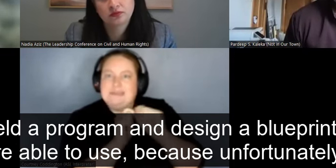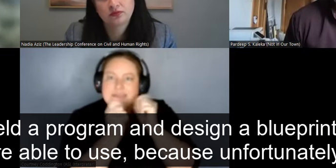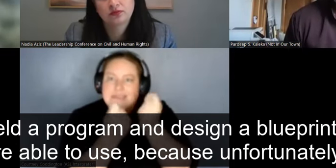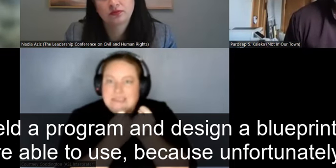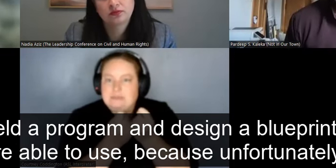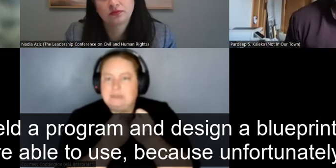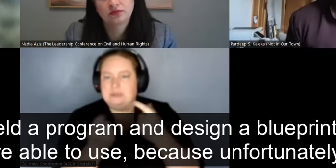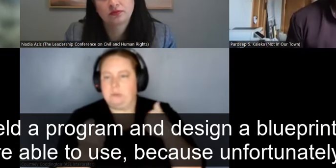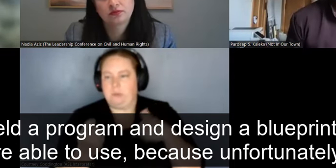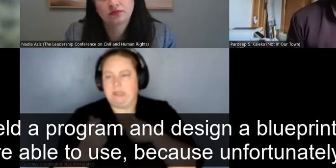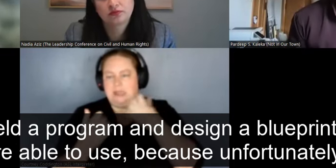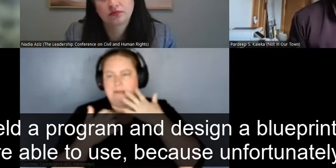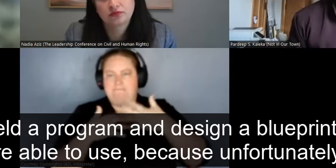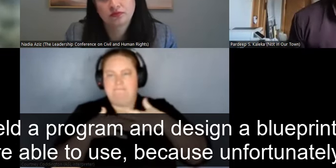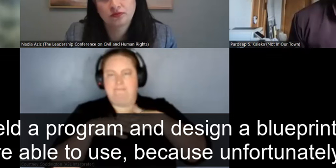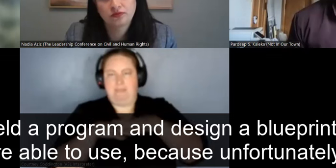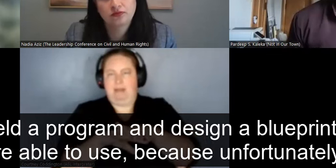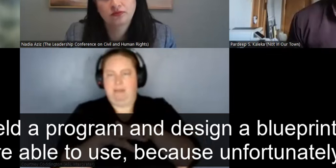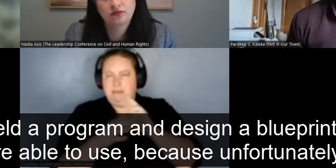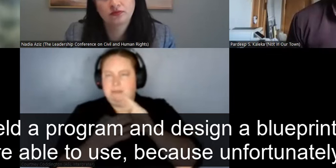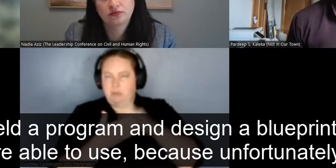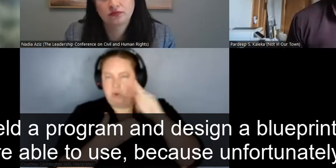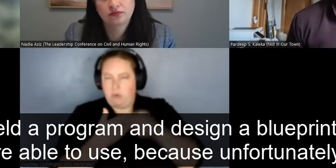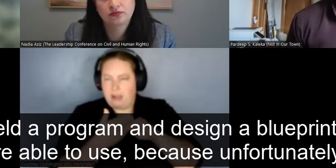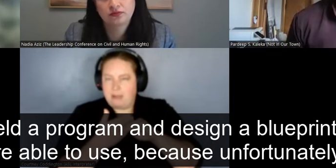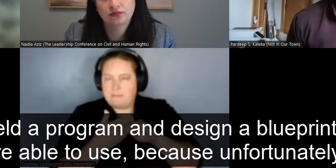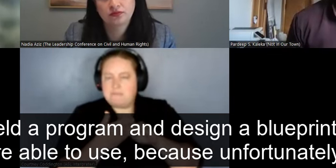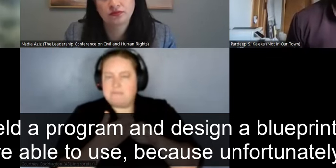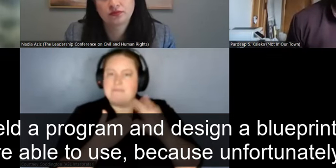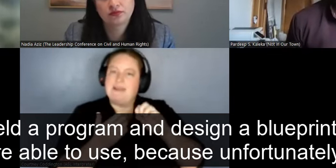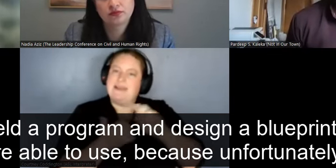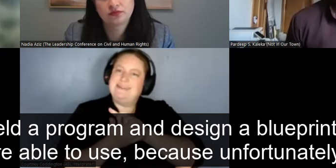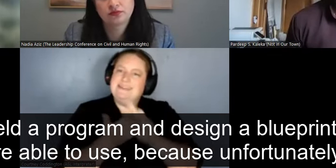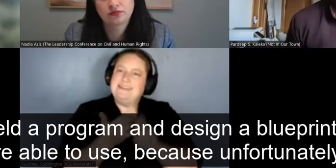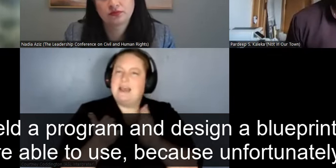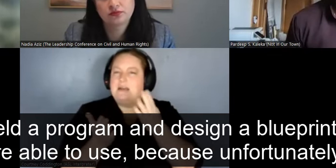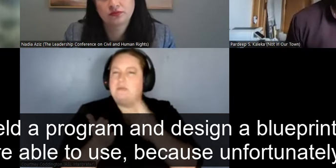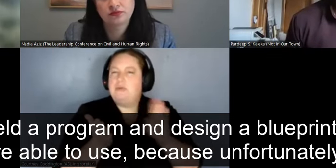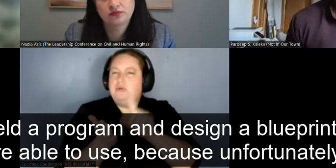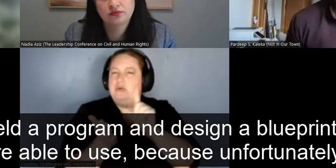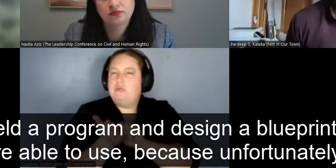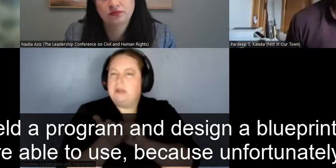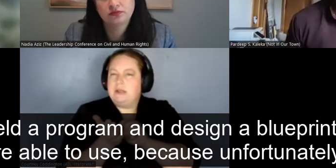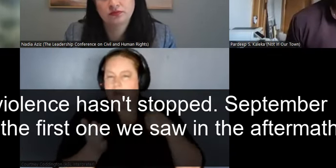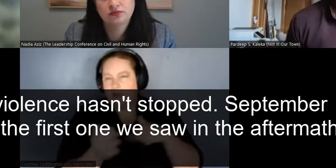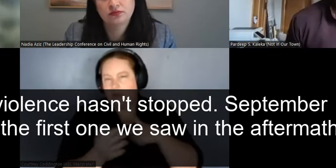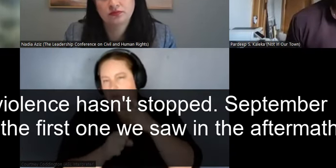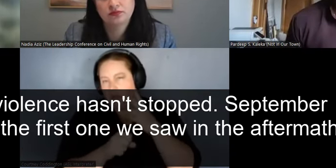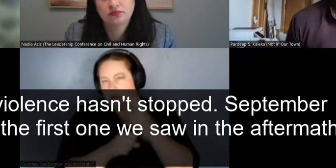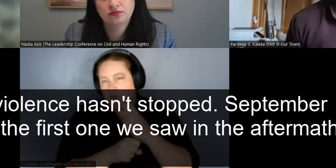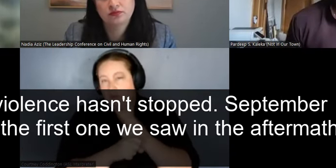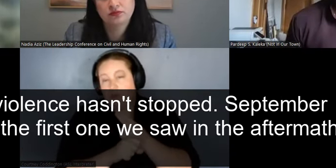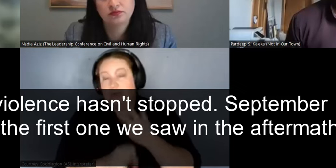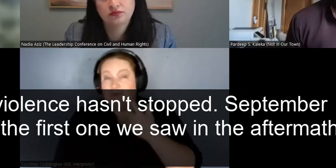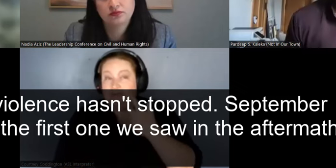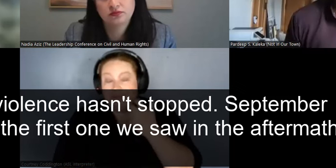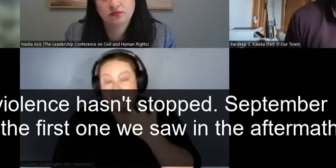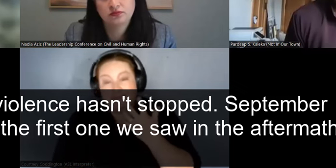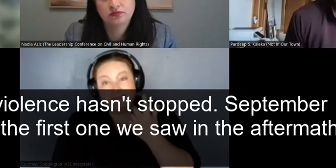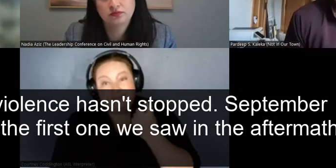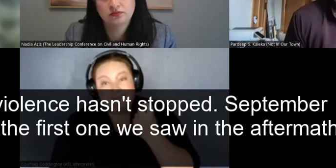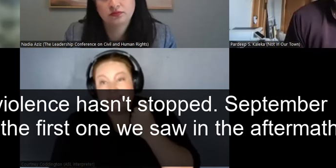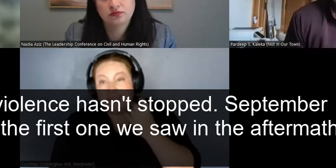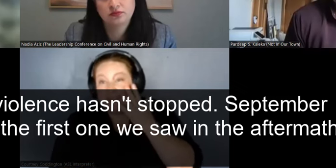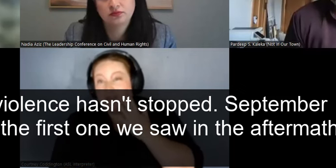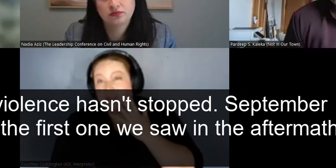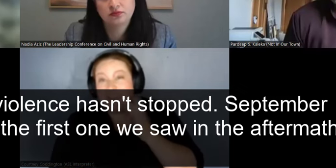of meld a program and design a blueprint that we're able to use, because unfortunately the hate violence hasn't